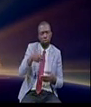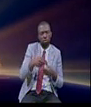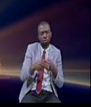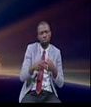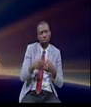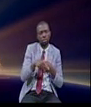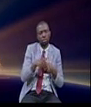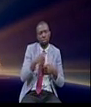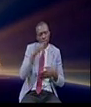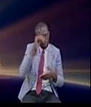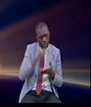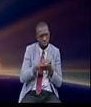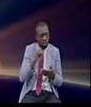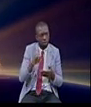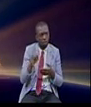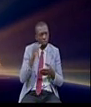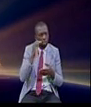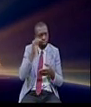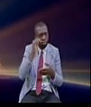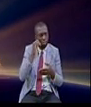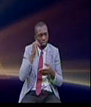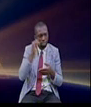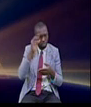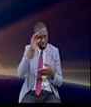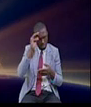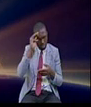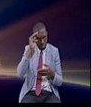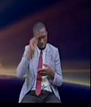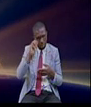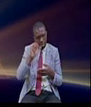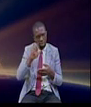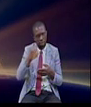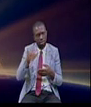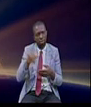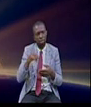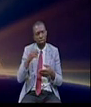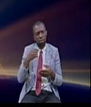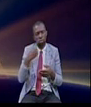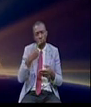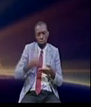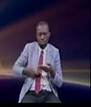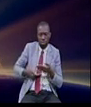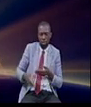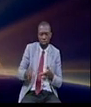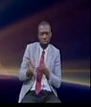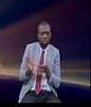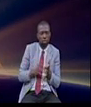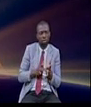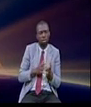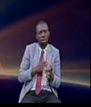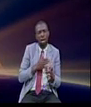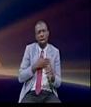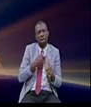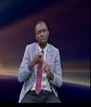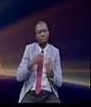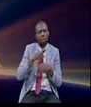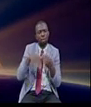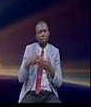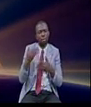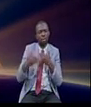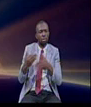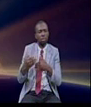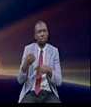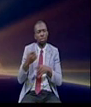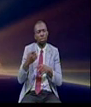whom was born Jesus, who is called Christ. So all the generations from Abraham to David are 14